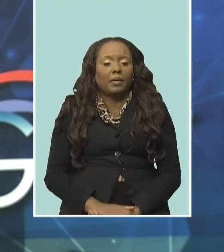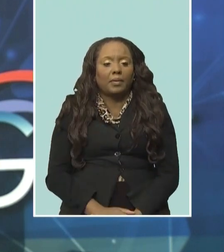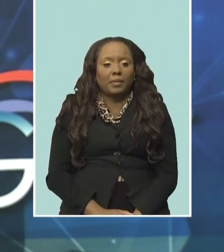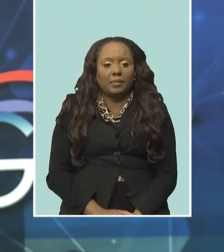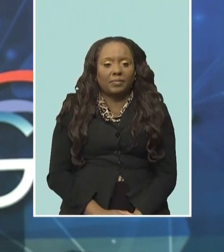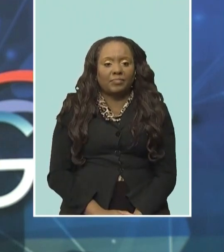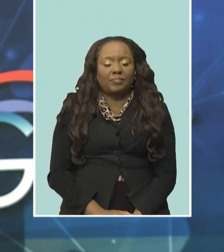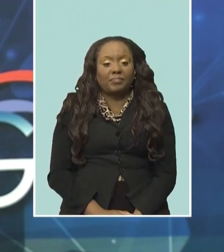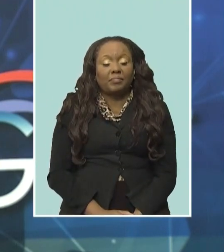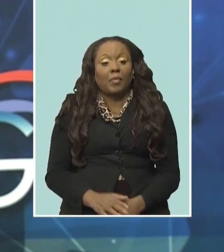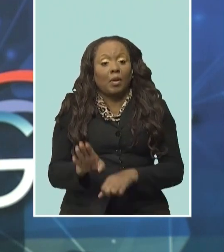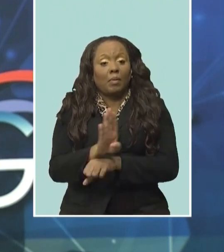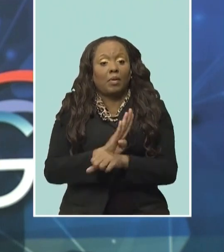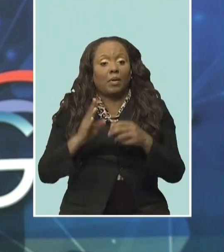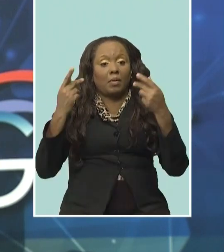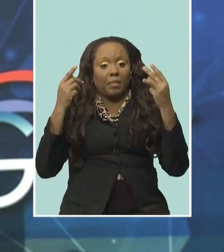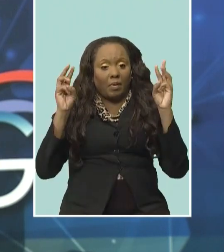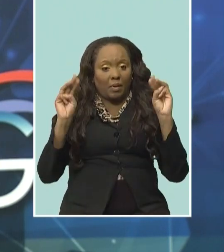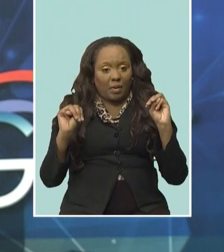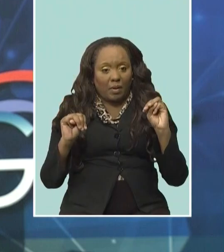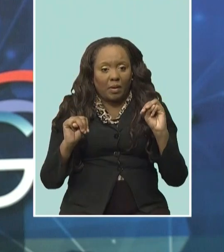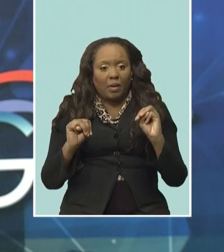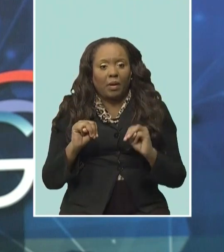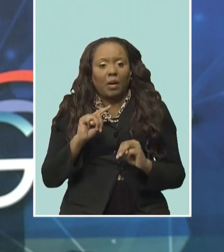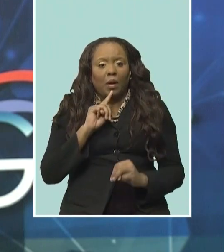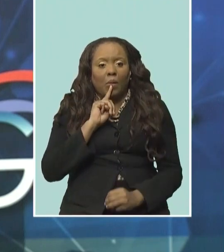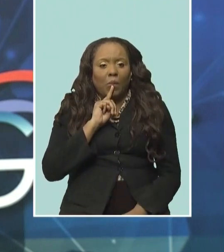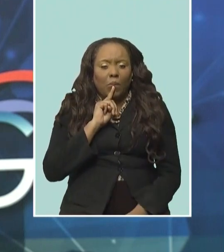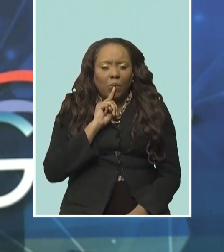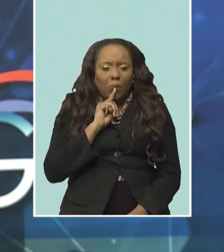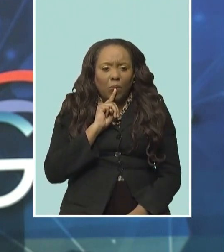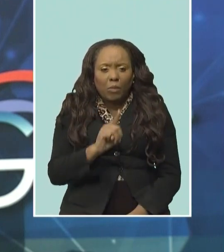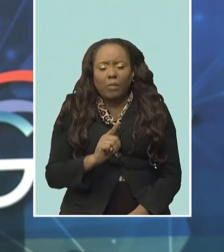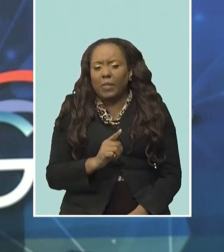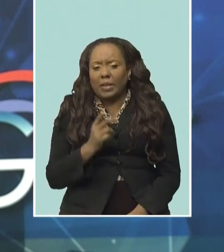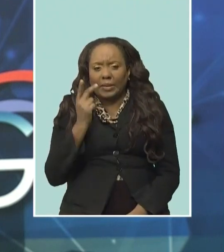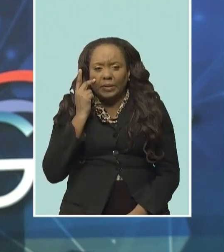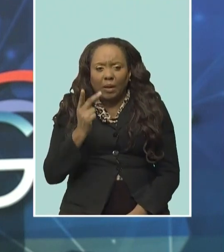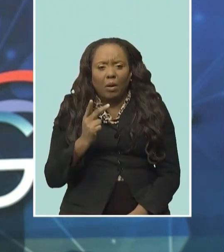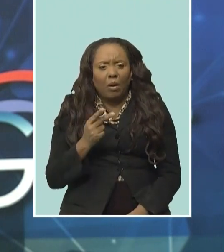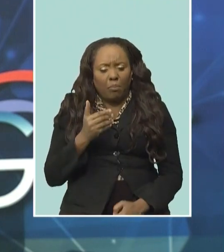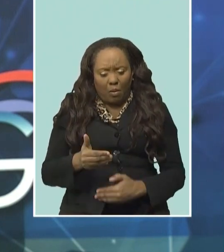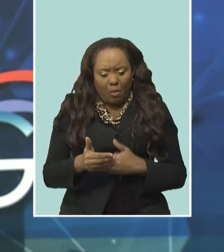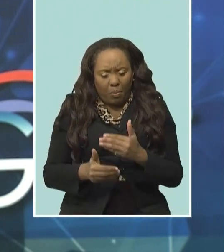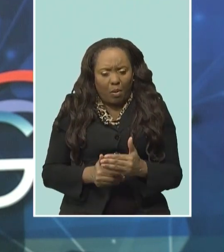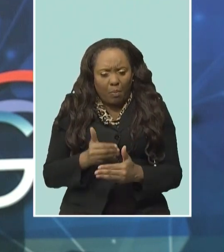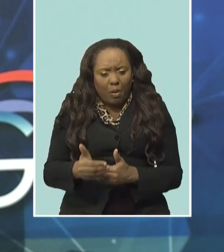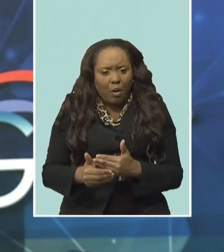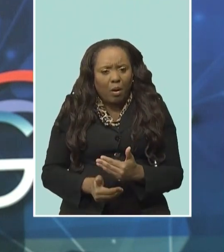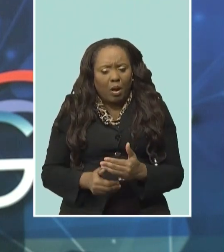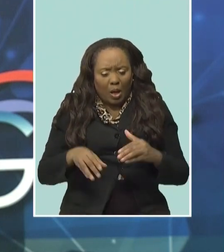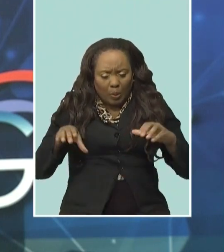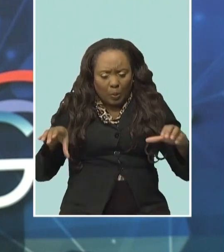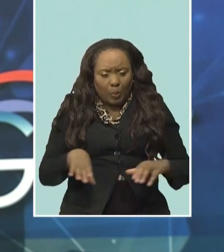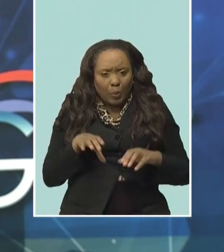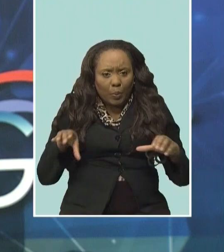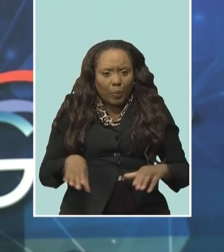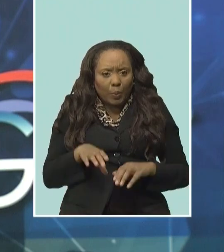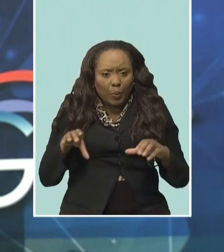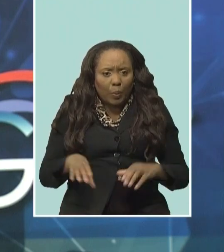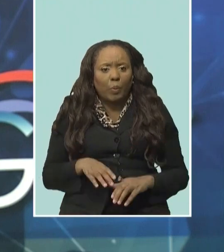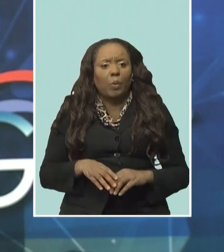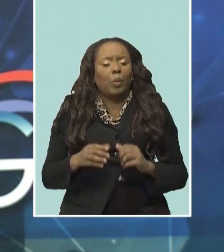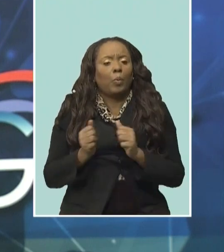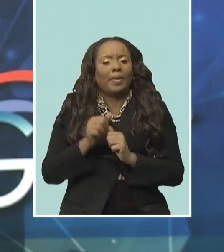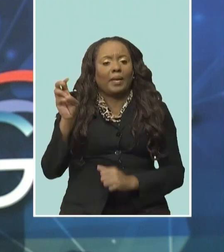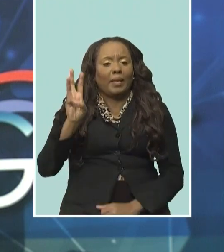blank. Meanwhile, Barbados Prime Minister Mia Motley says she has seen movement on climate action since the launch of the Bridgetown